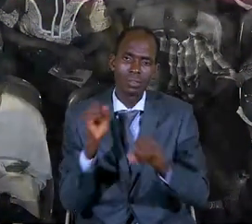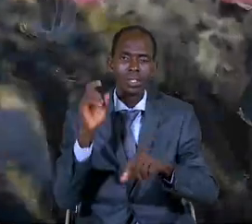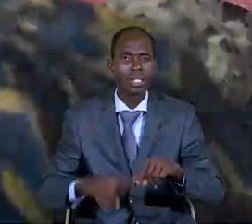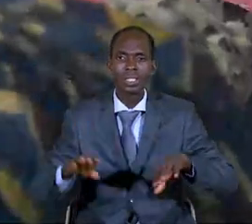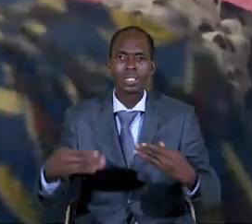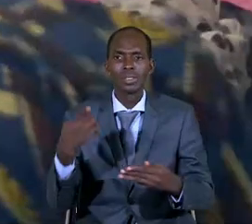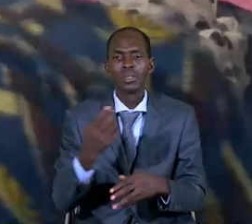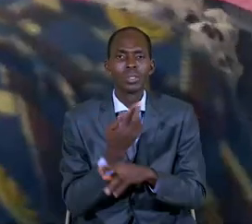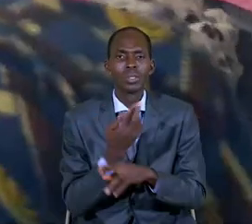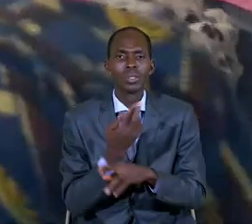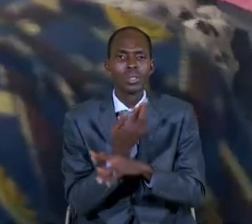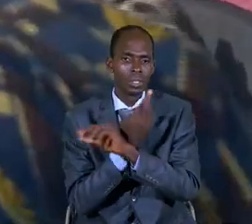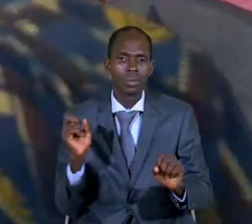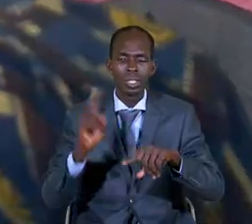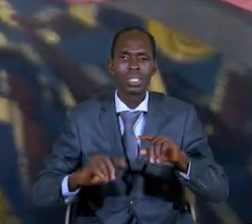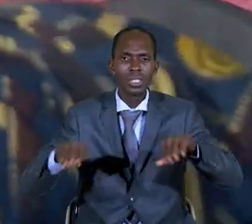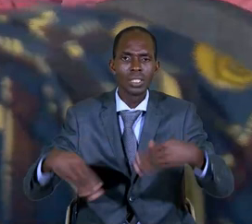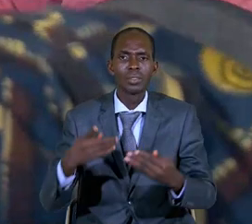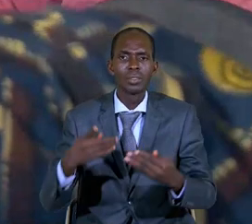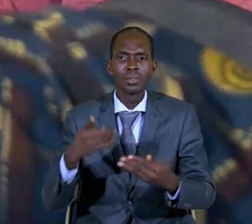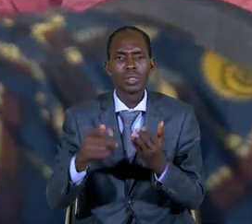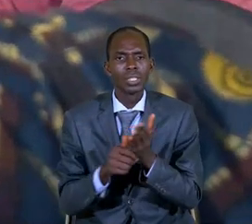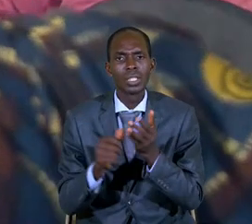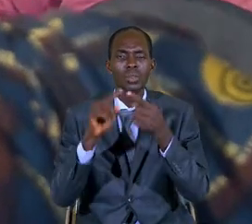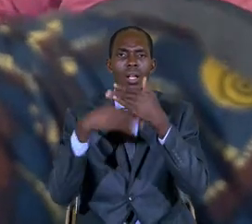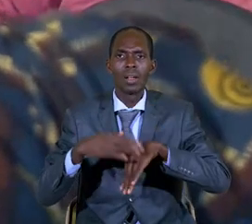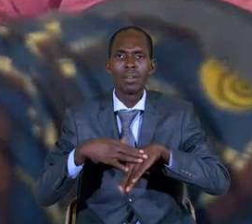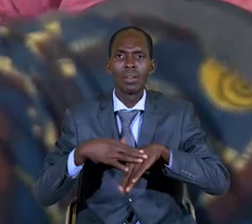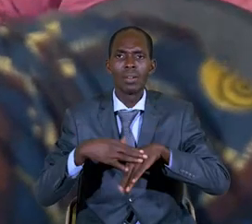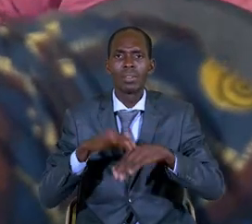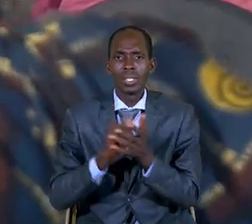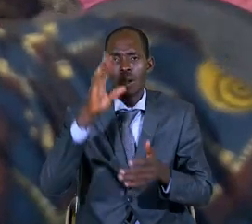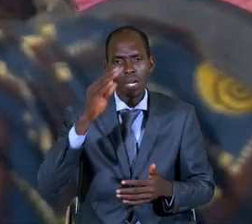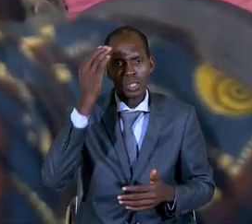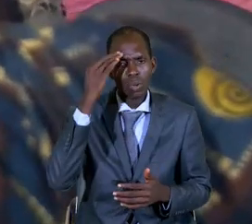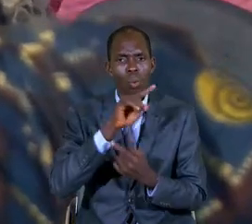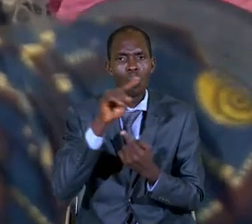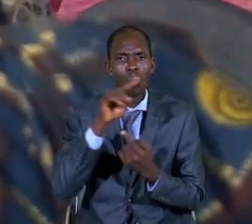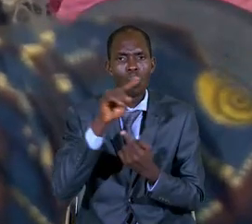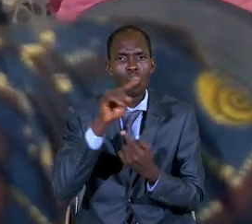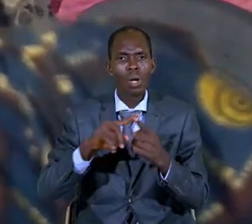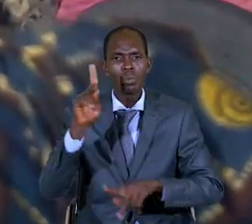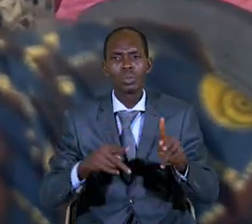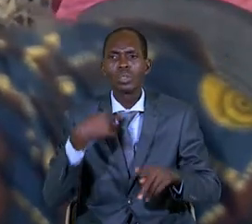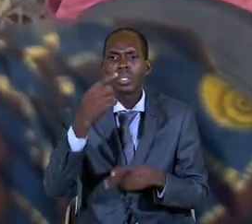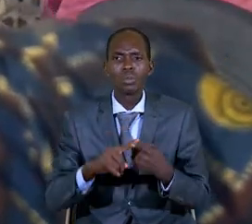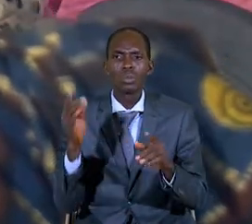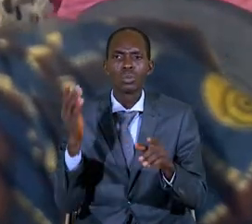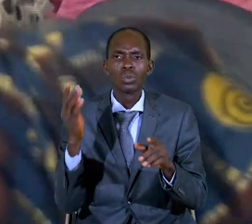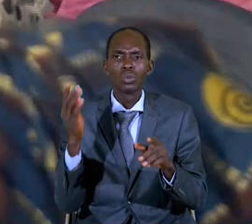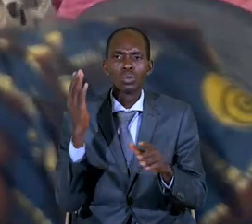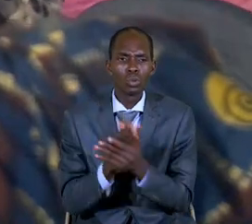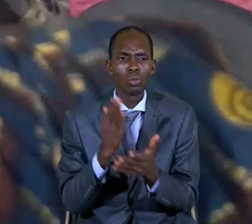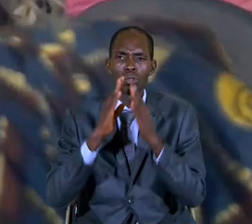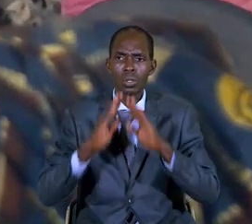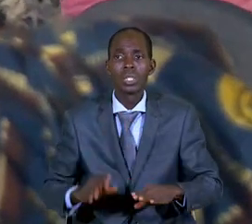cannot give you the ticket to heaven. And the man knew when he told him, keep quiet, he cried the more